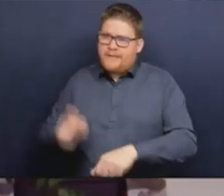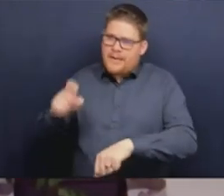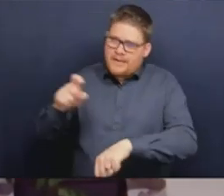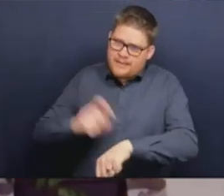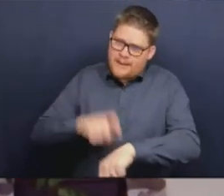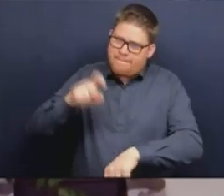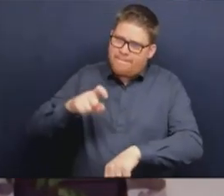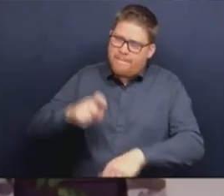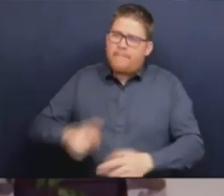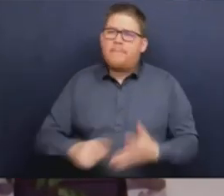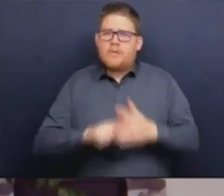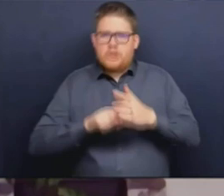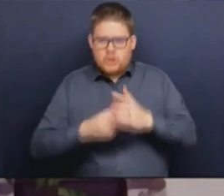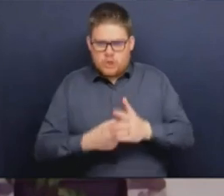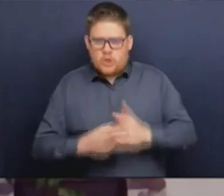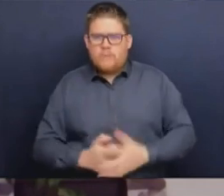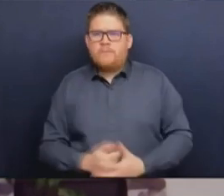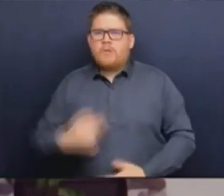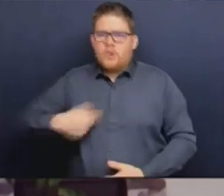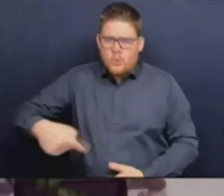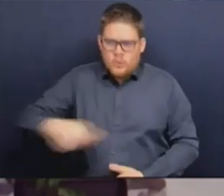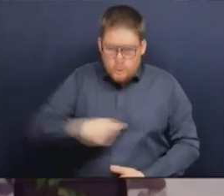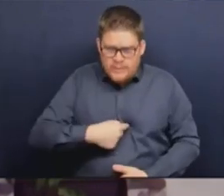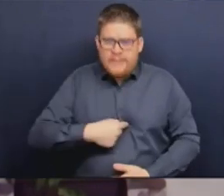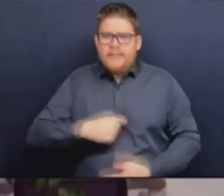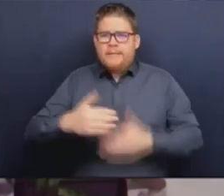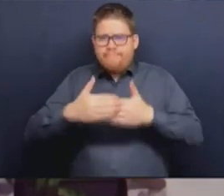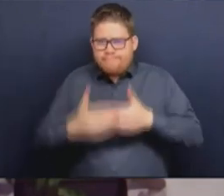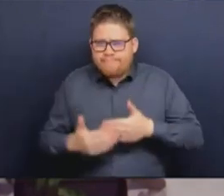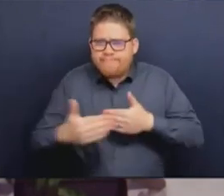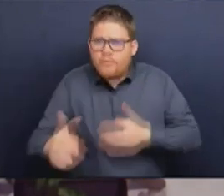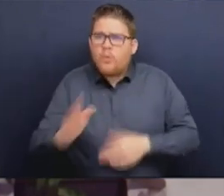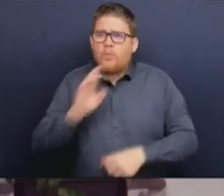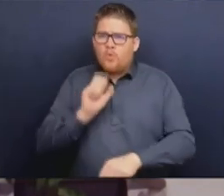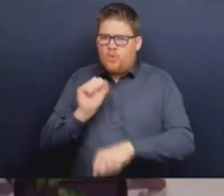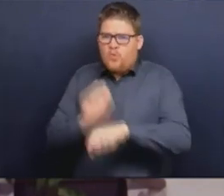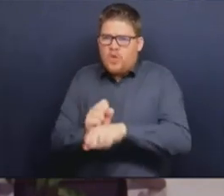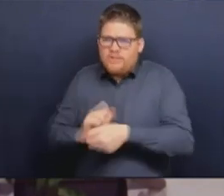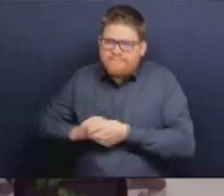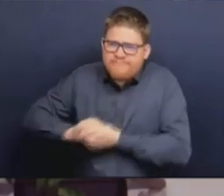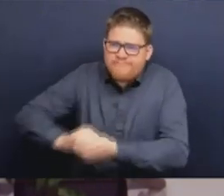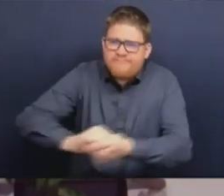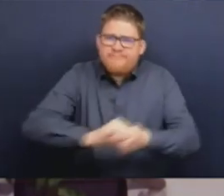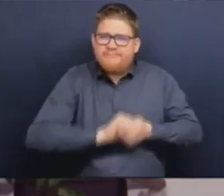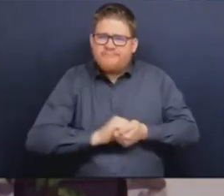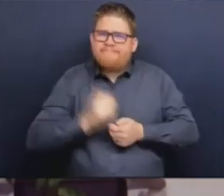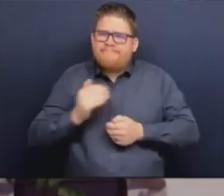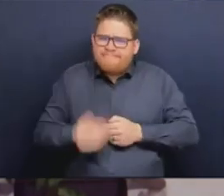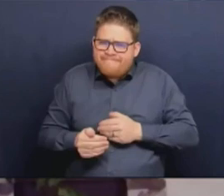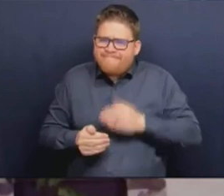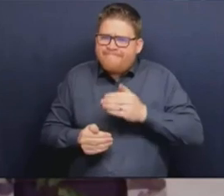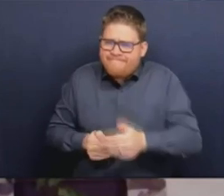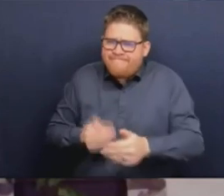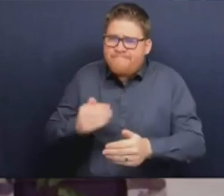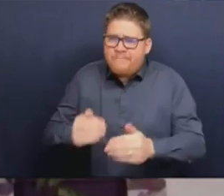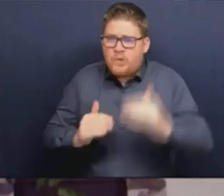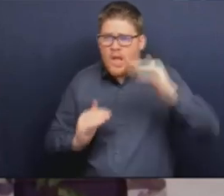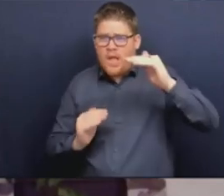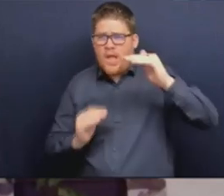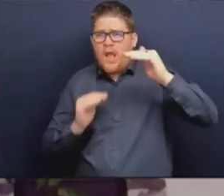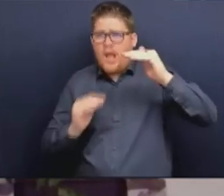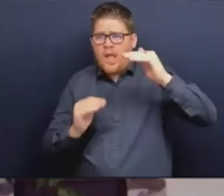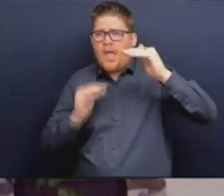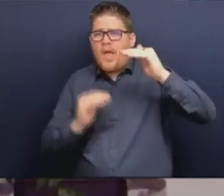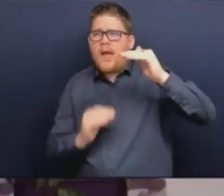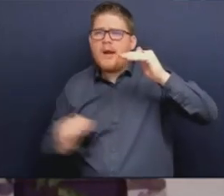path to addressing this very important issue. While the legislation deals with racism experienced